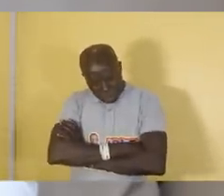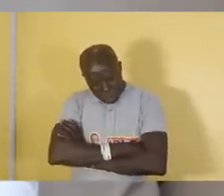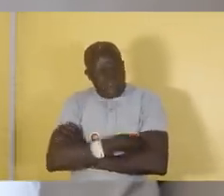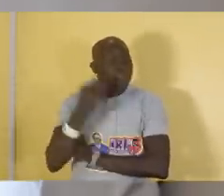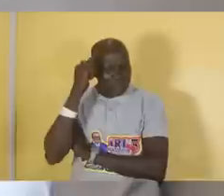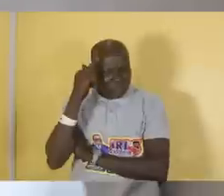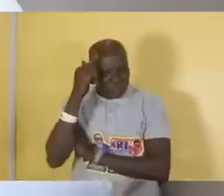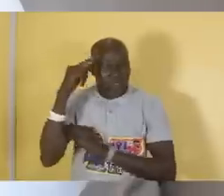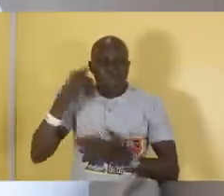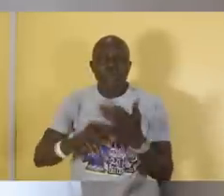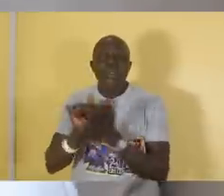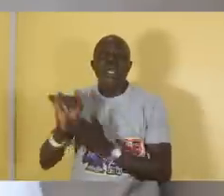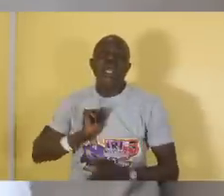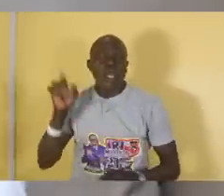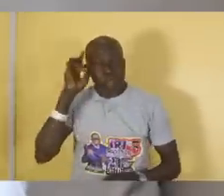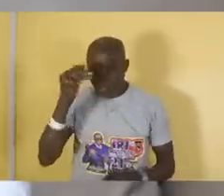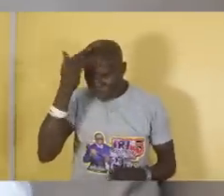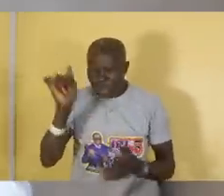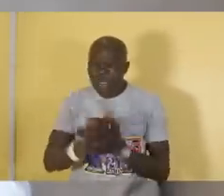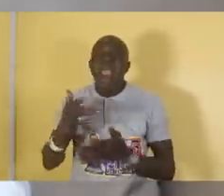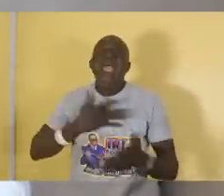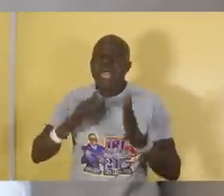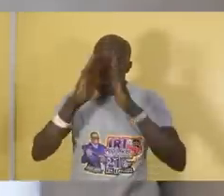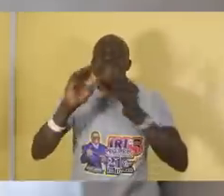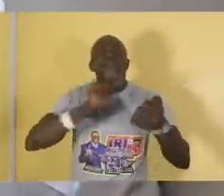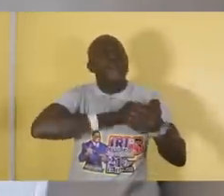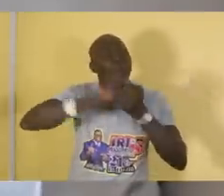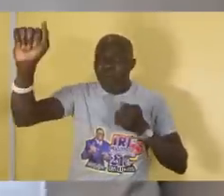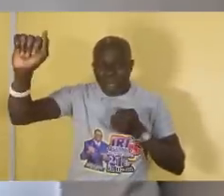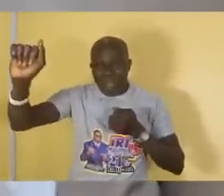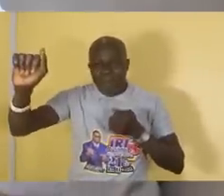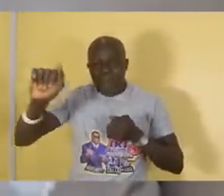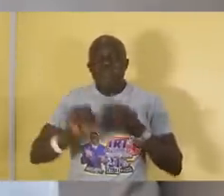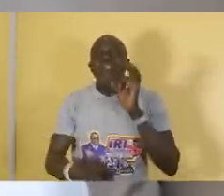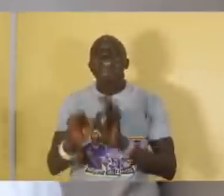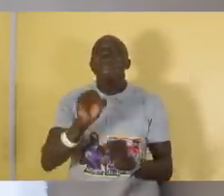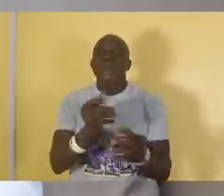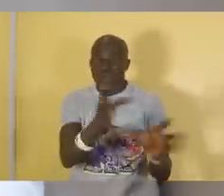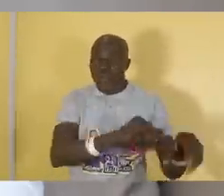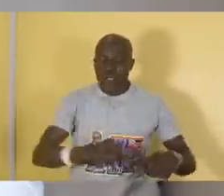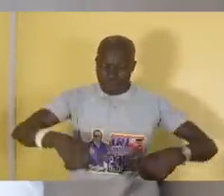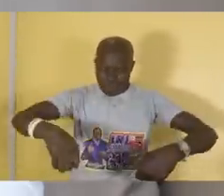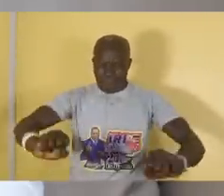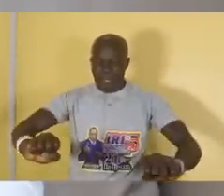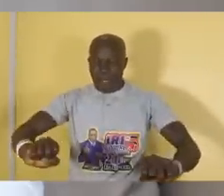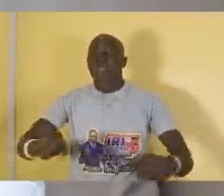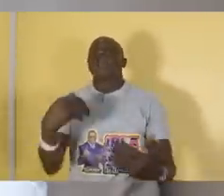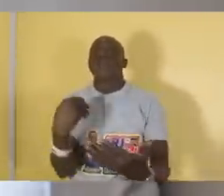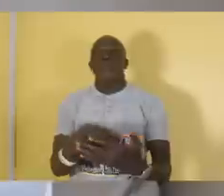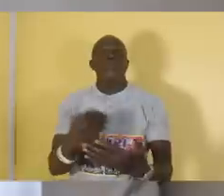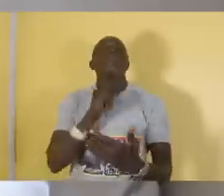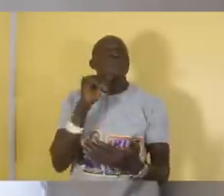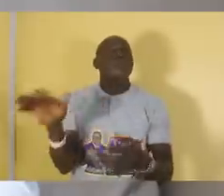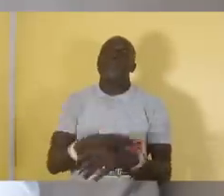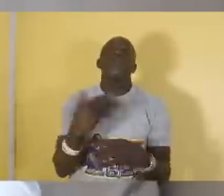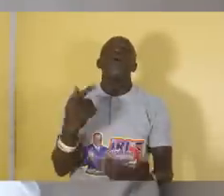is answered, what will he do? Because his house is far. If he wanted to take by the money will take